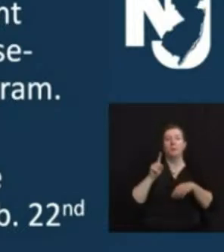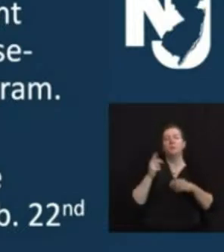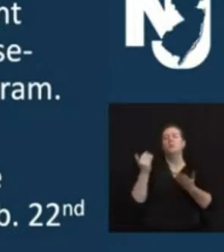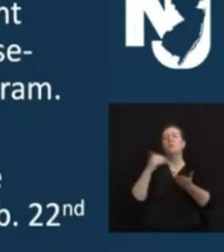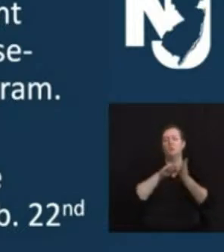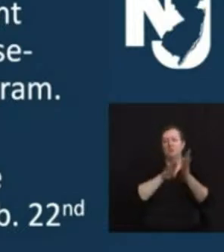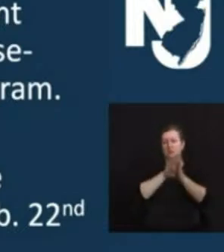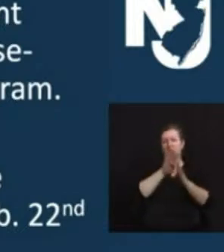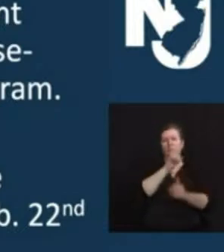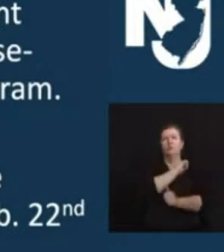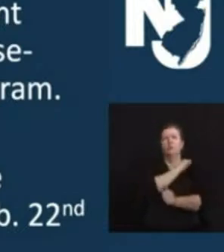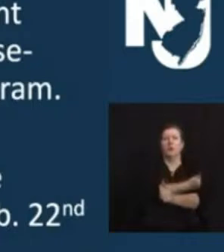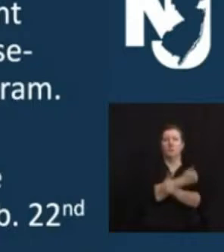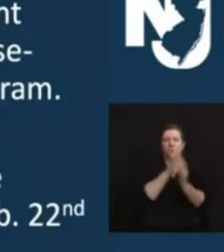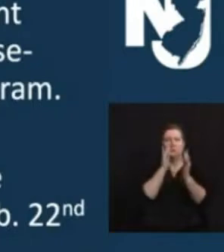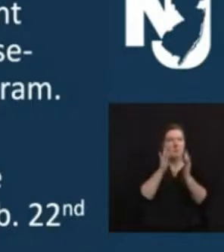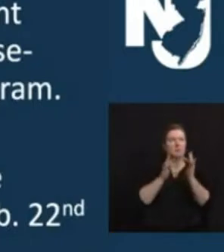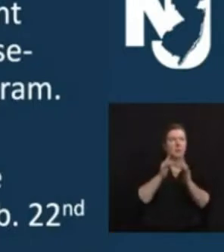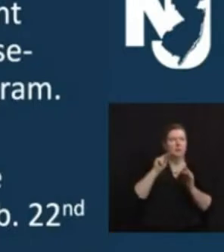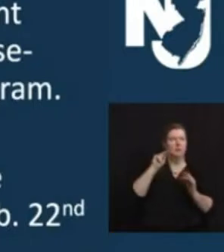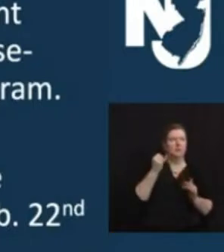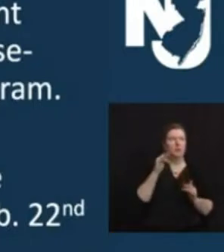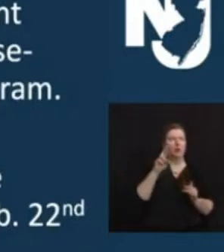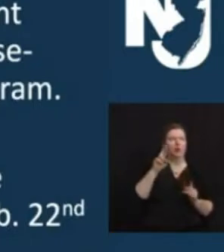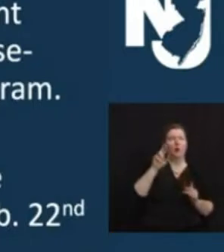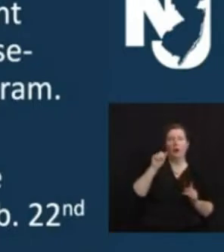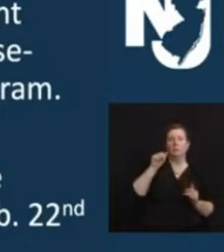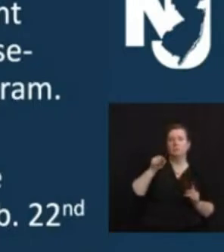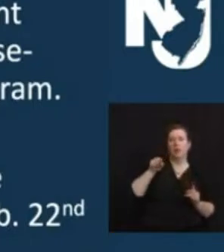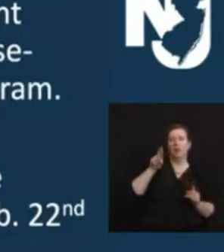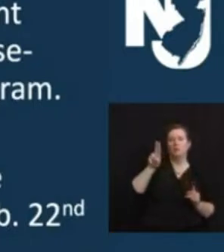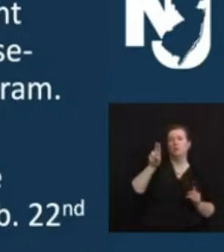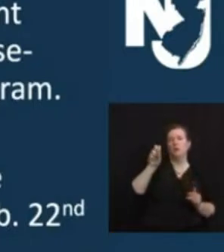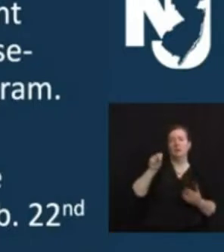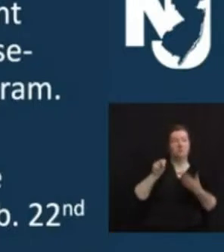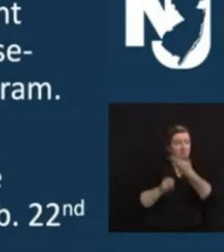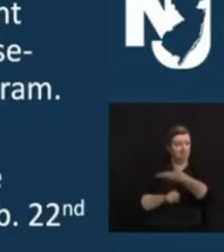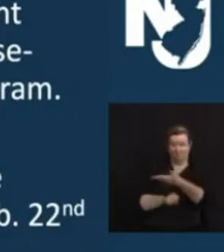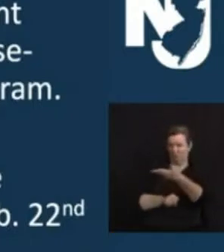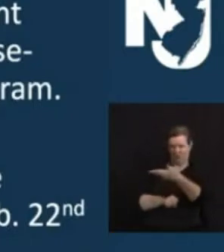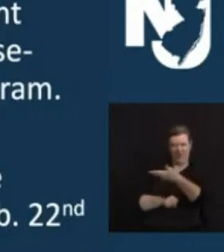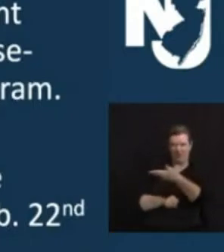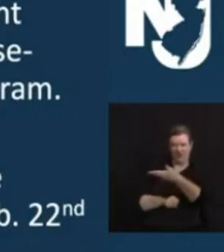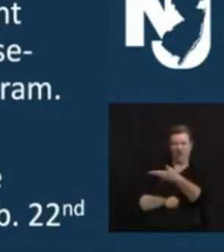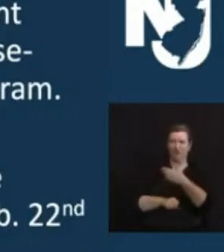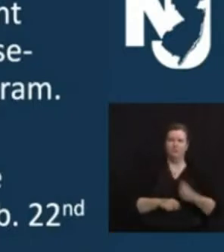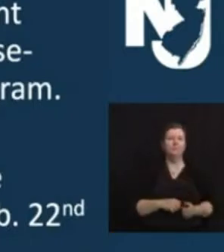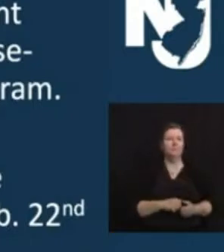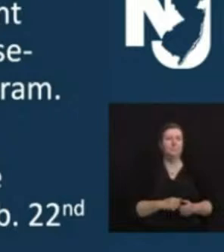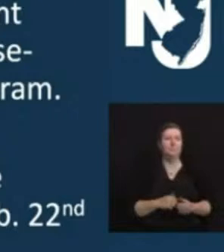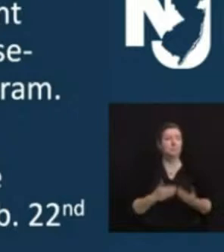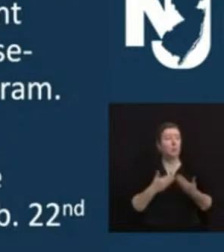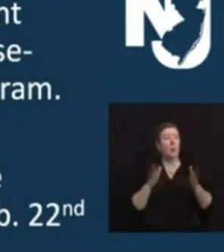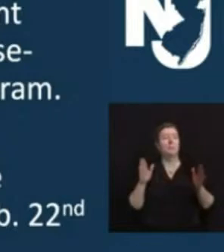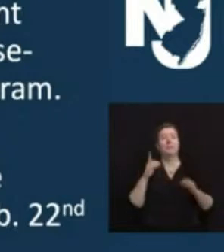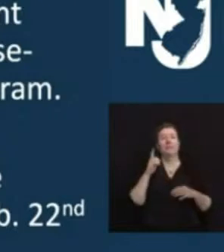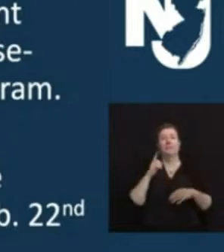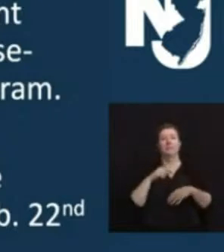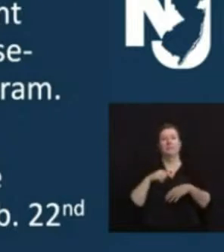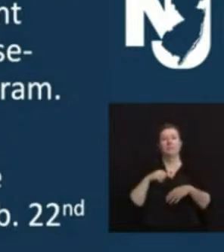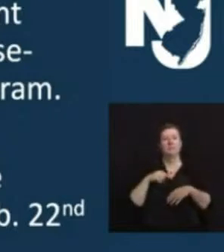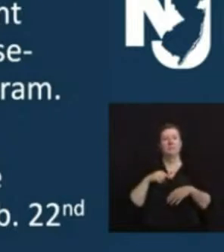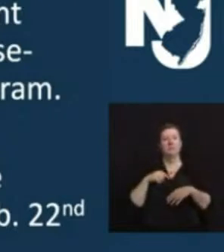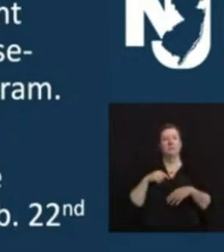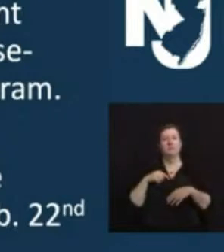one, njra.us, when this new funding window opens at 9 a.m. on Monday,